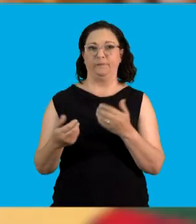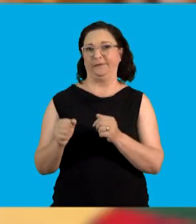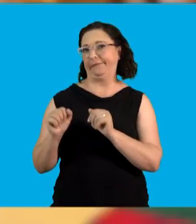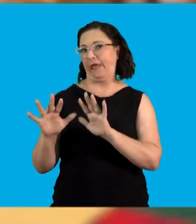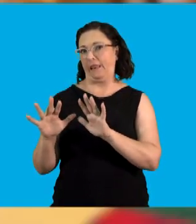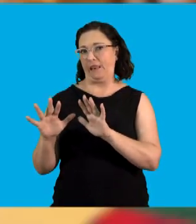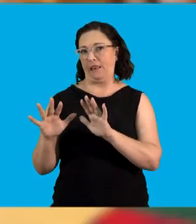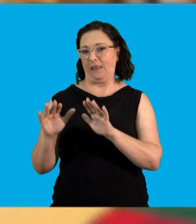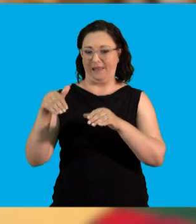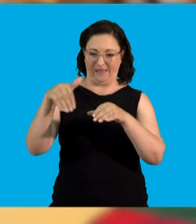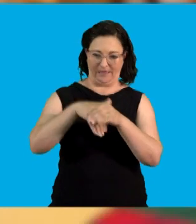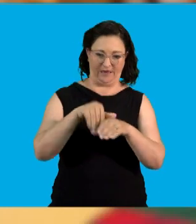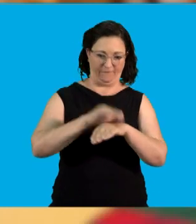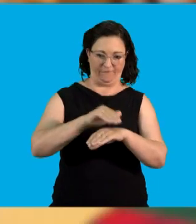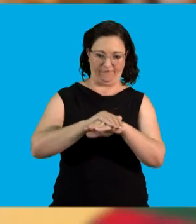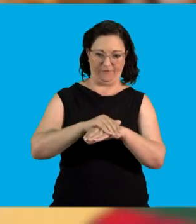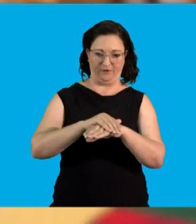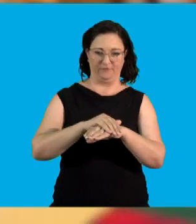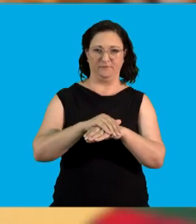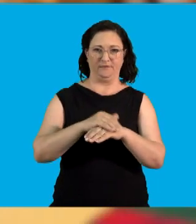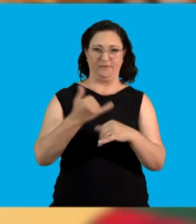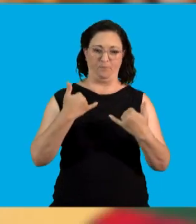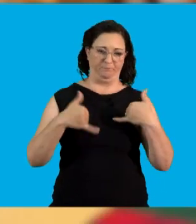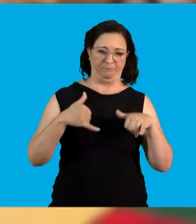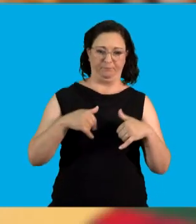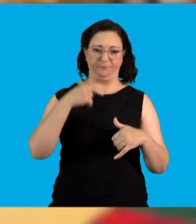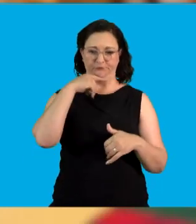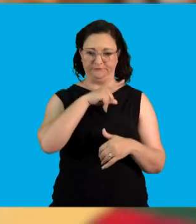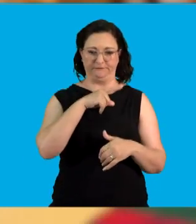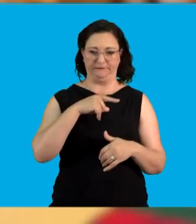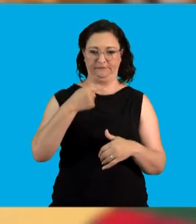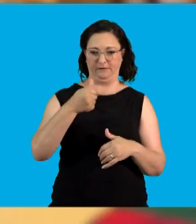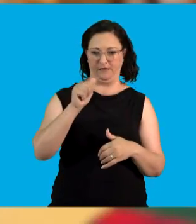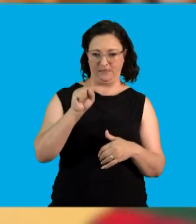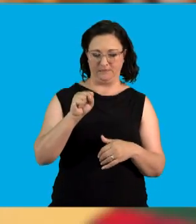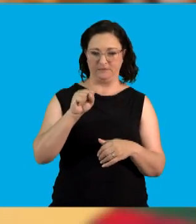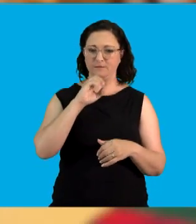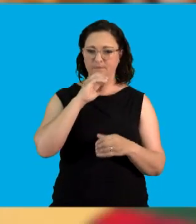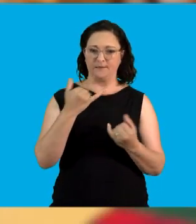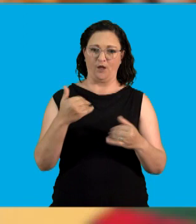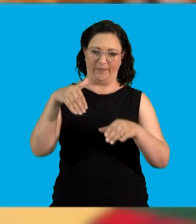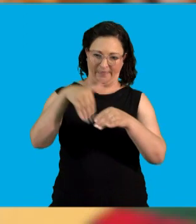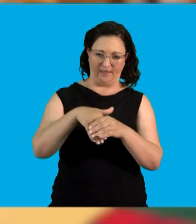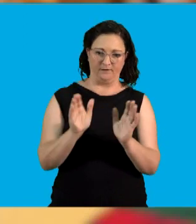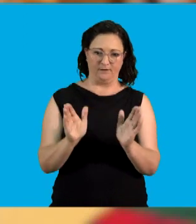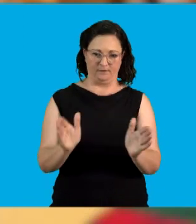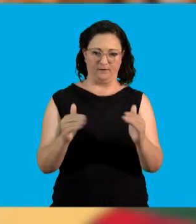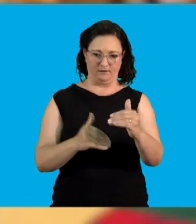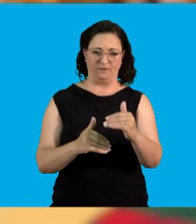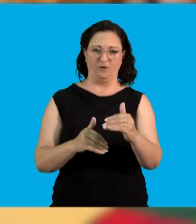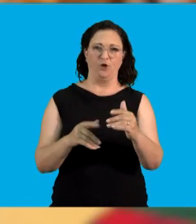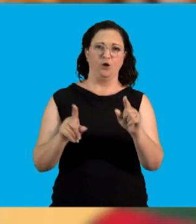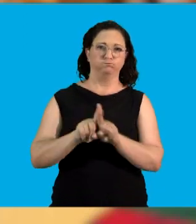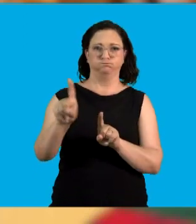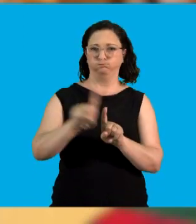put 10 of your friends as gas particles inside the container, that means obviously there's going to be more collisions because there's more of you that are going to